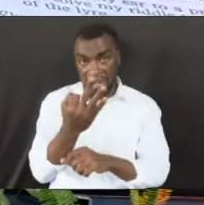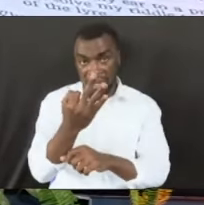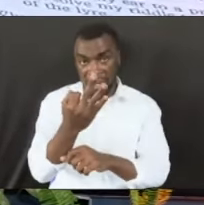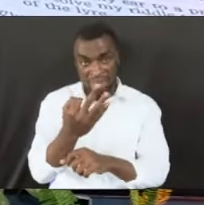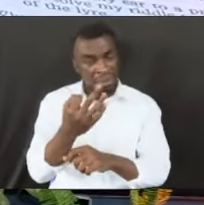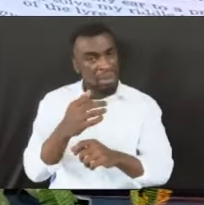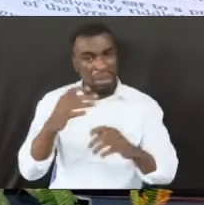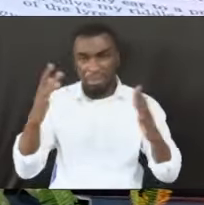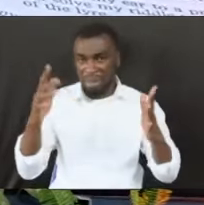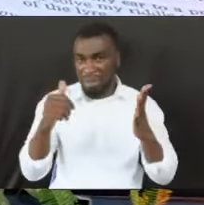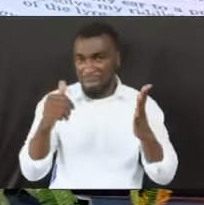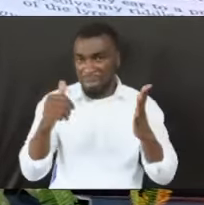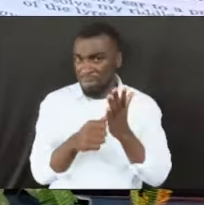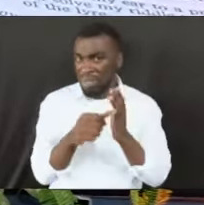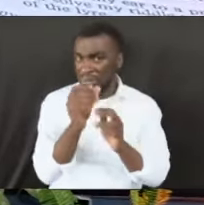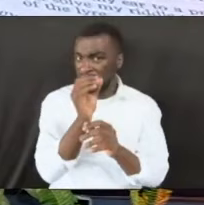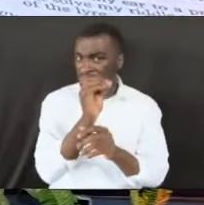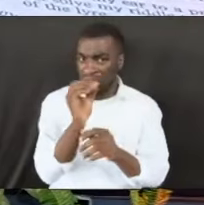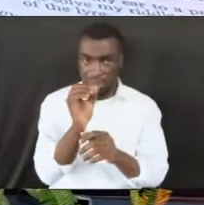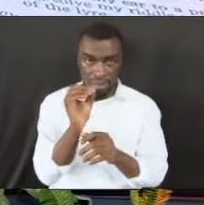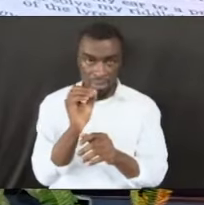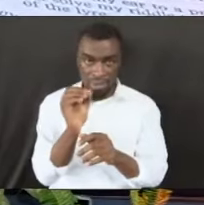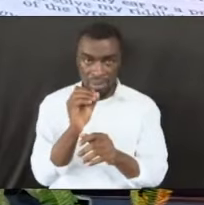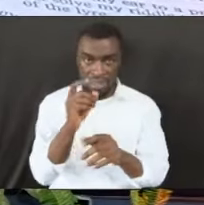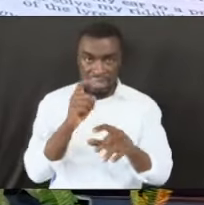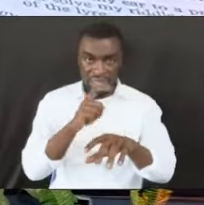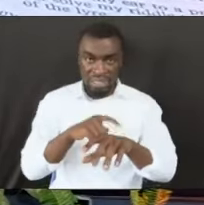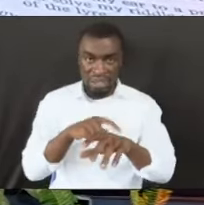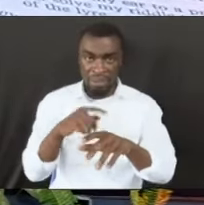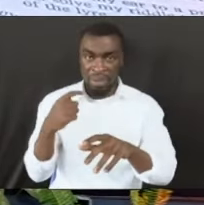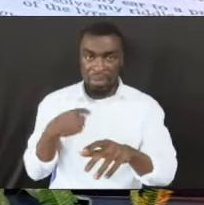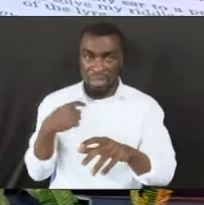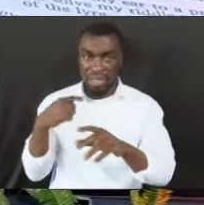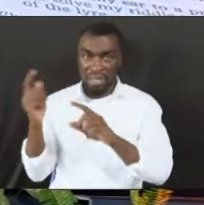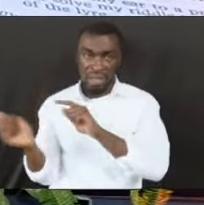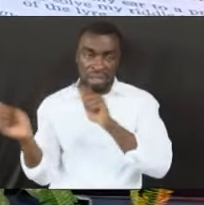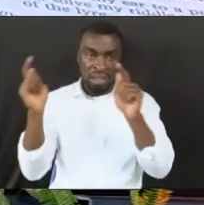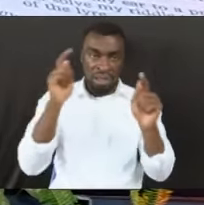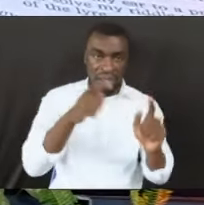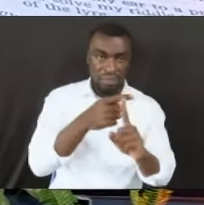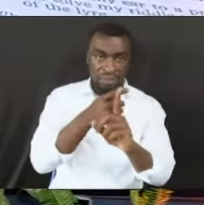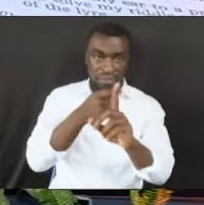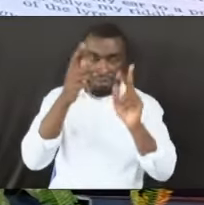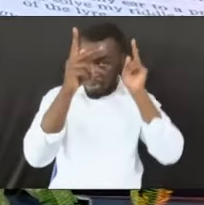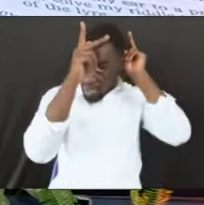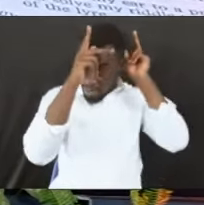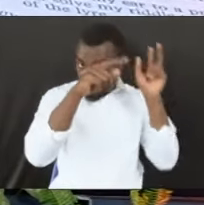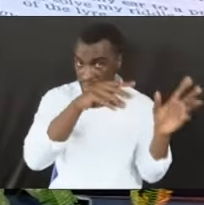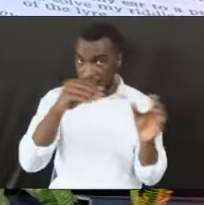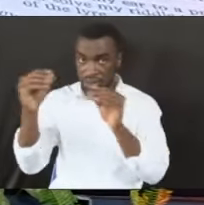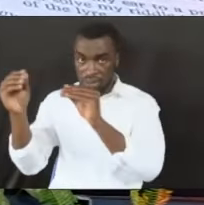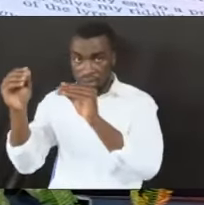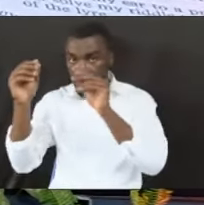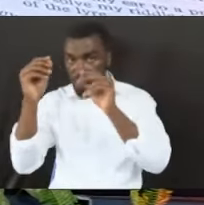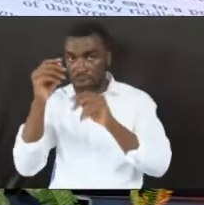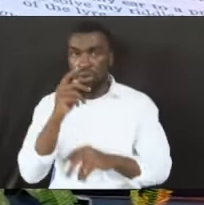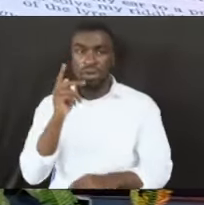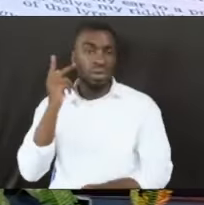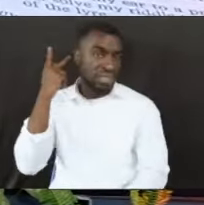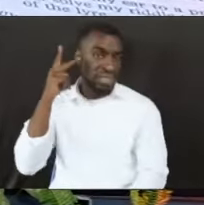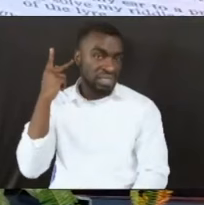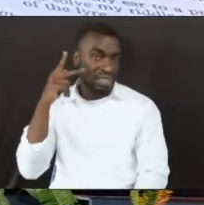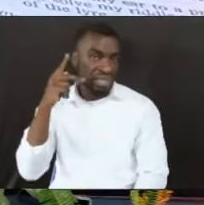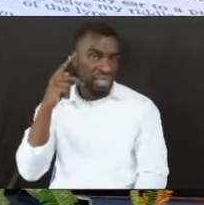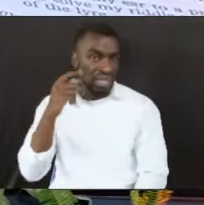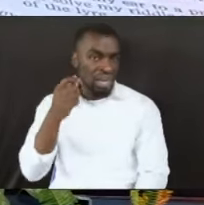time I'm back from Kakamega to Kisii, word has crossed over. Somebody comes to me and he tells me, Victor, understand he had